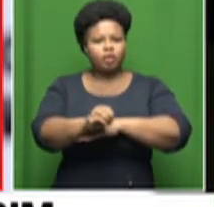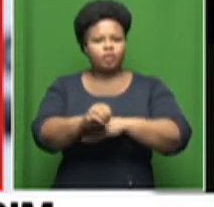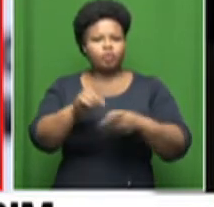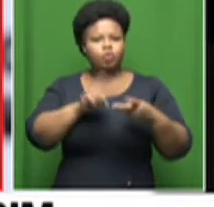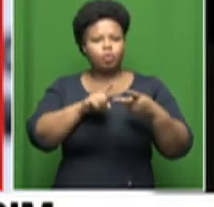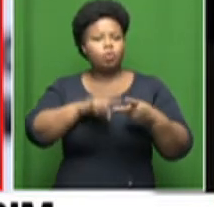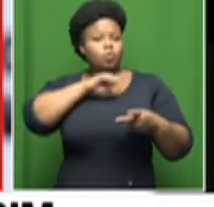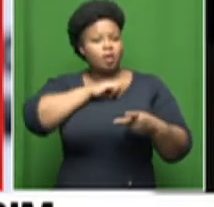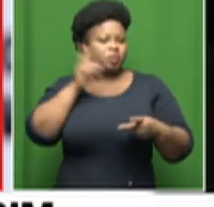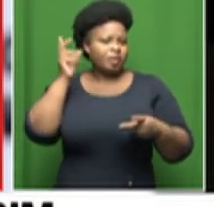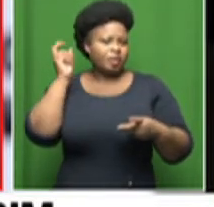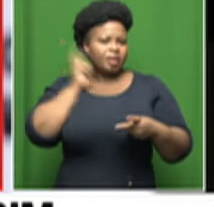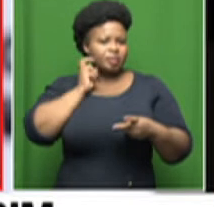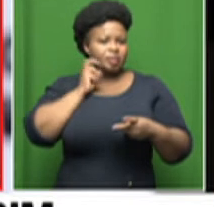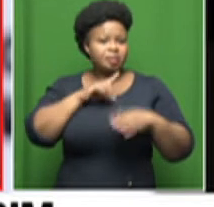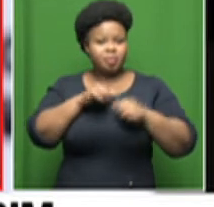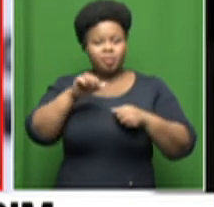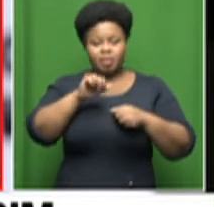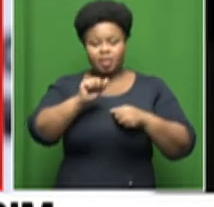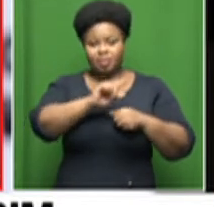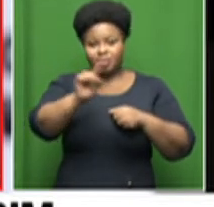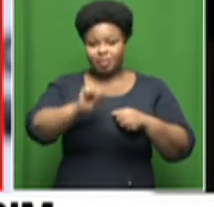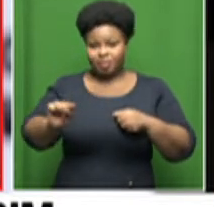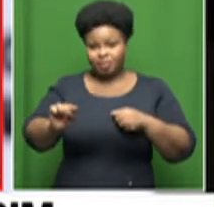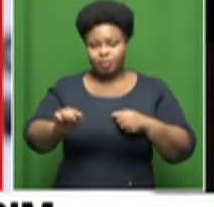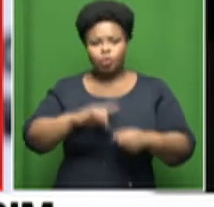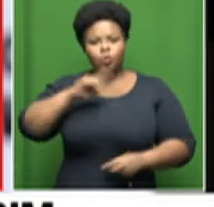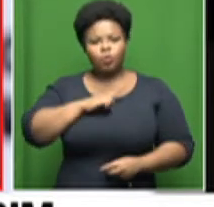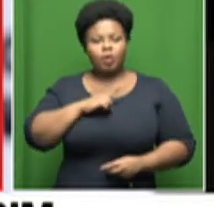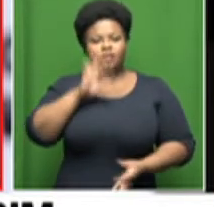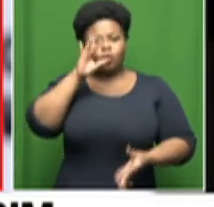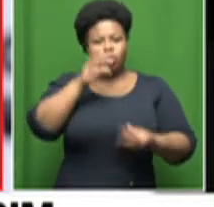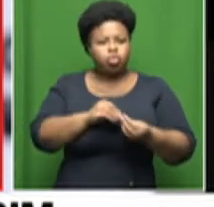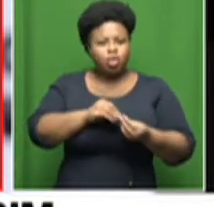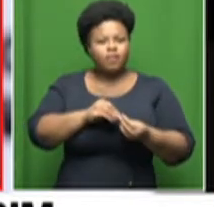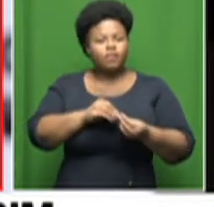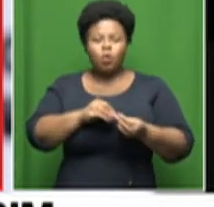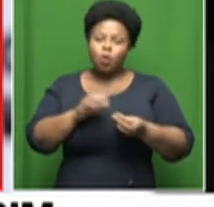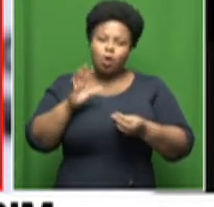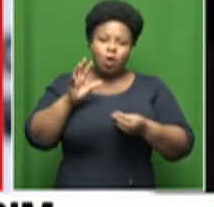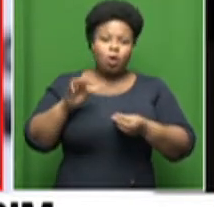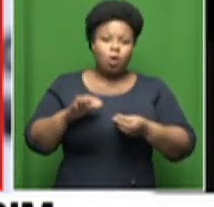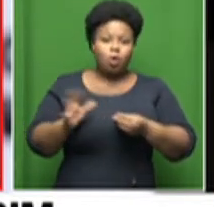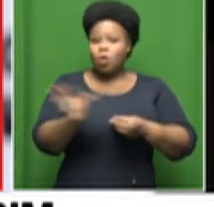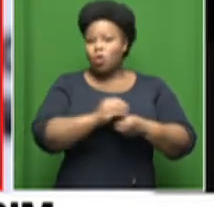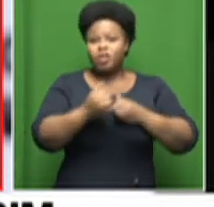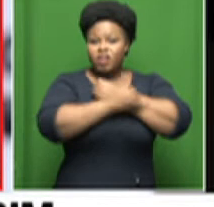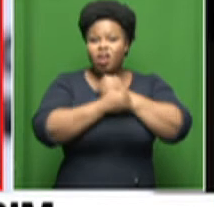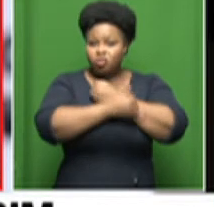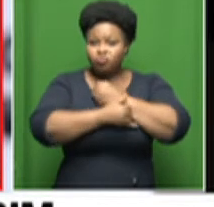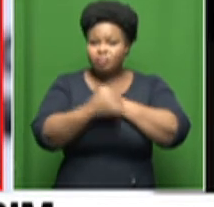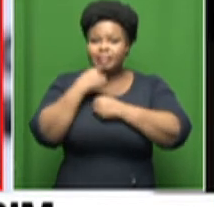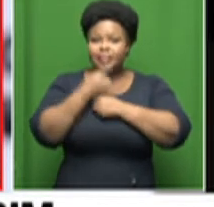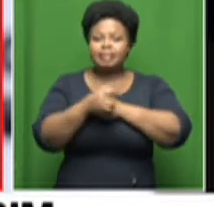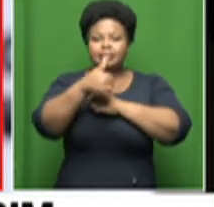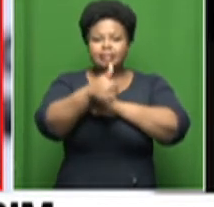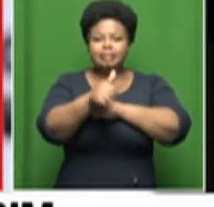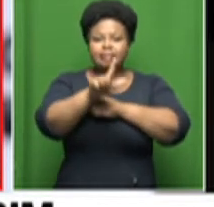the Astrazeneca data that overall efficacy for all of the countries combined was